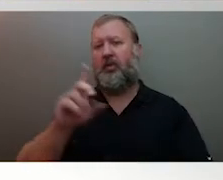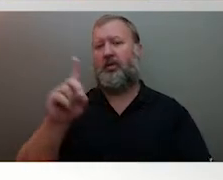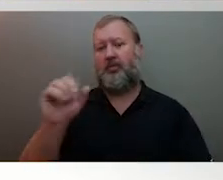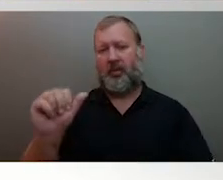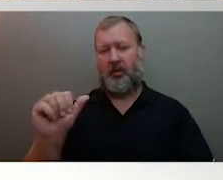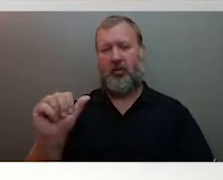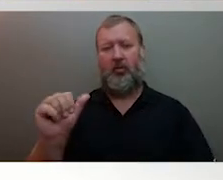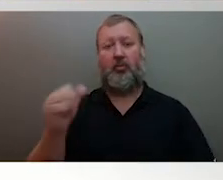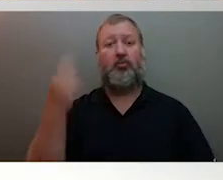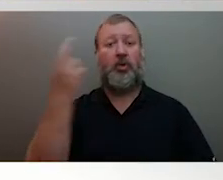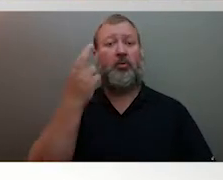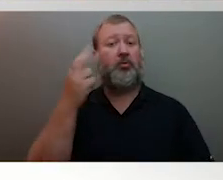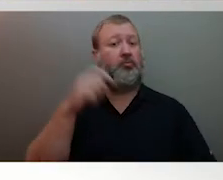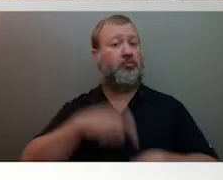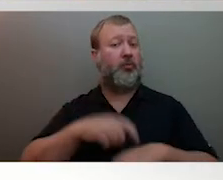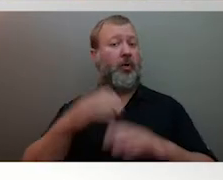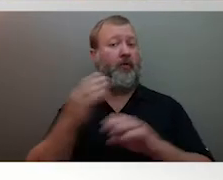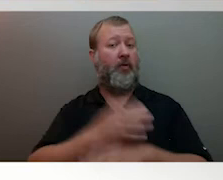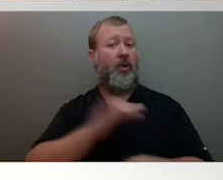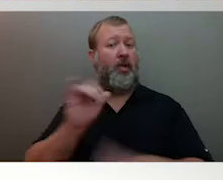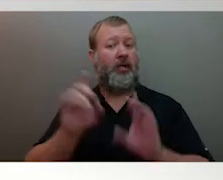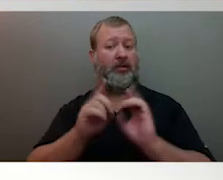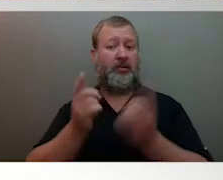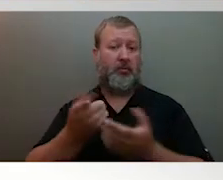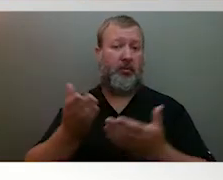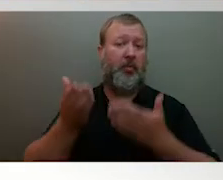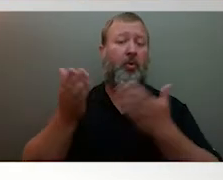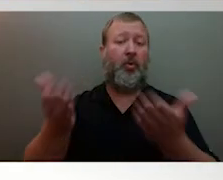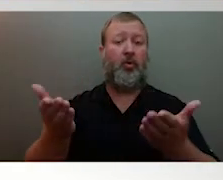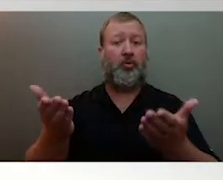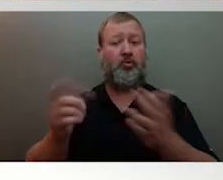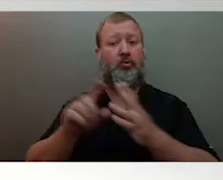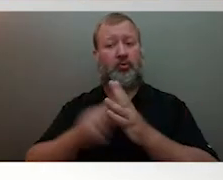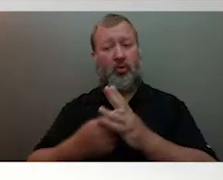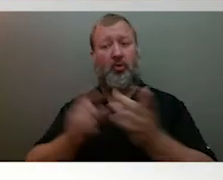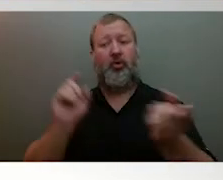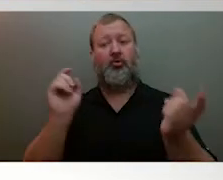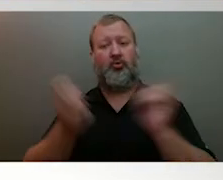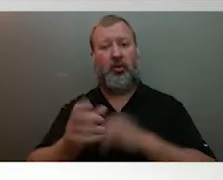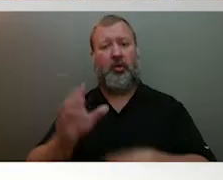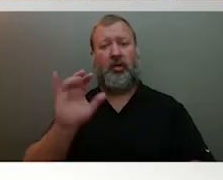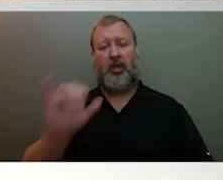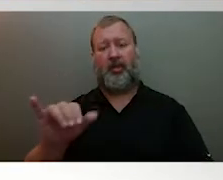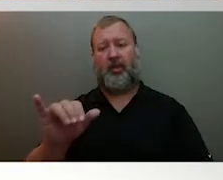a reasonable amount of time before the district proposes to initiate or change